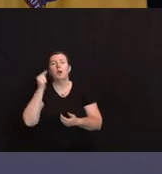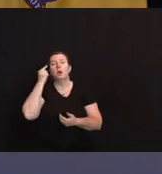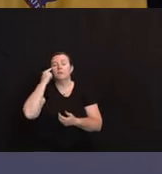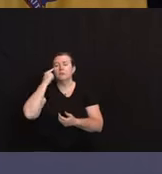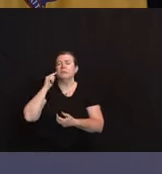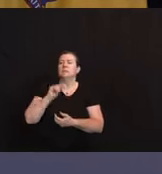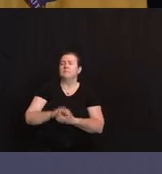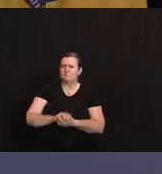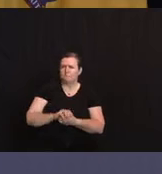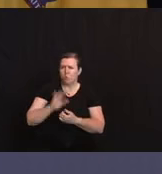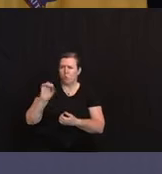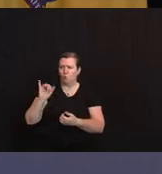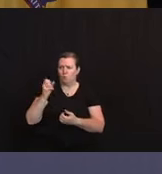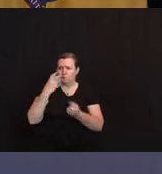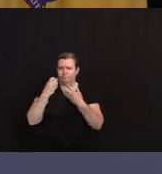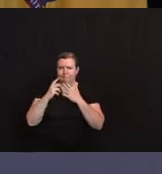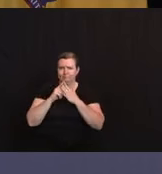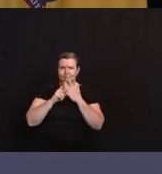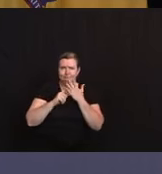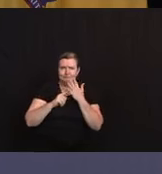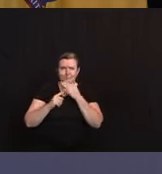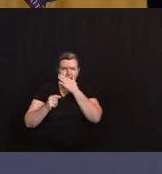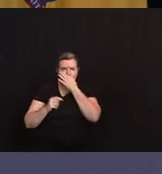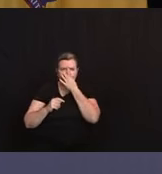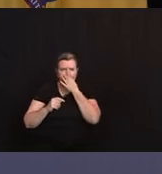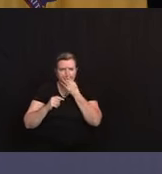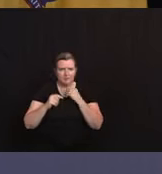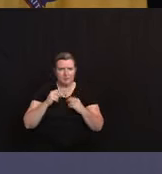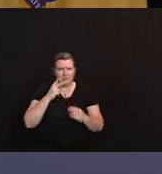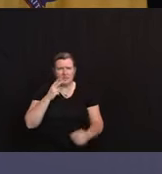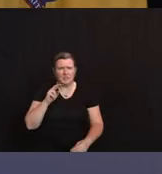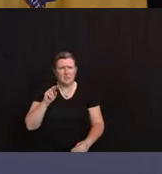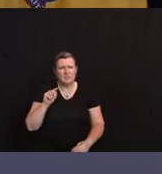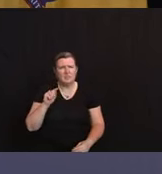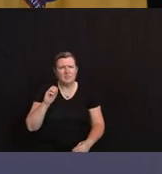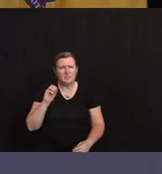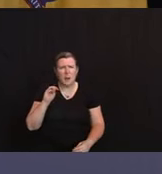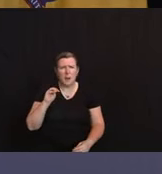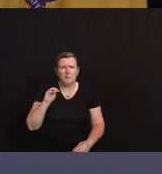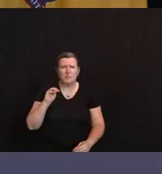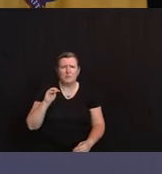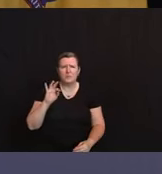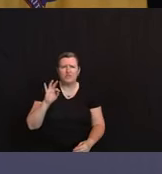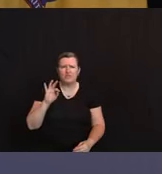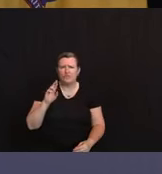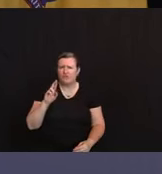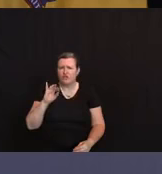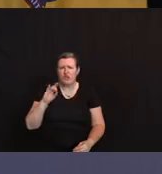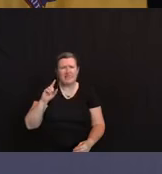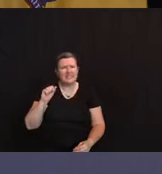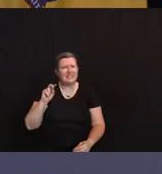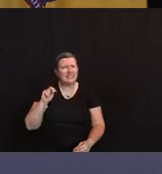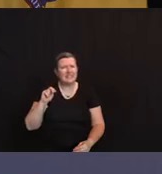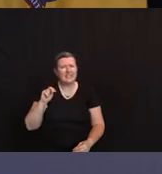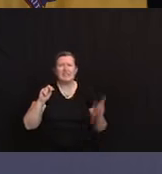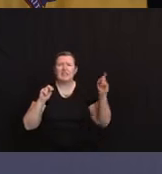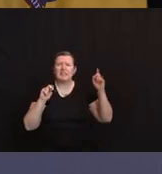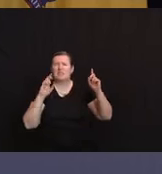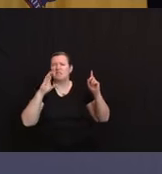Let me go to the top. I did not see, is it Tom Frieden? I did not see his remarks, so I'm not sure specifically what he